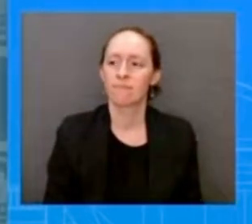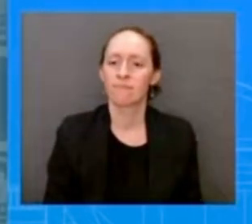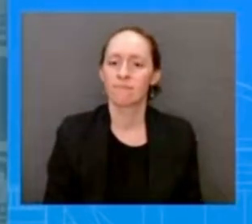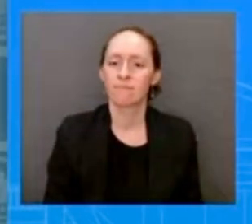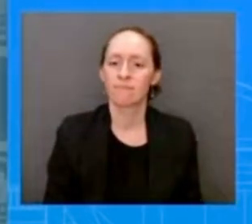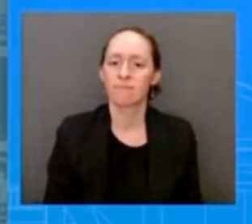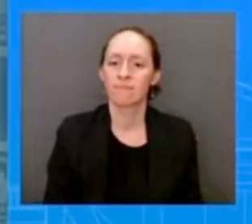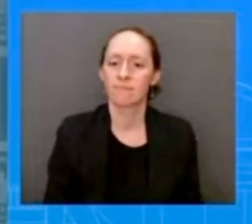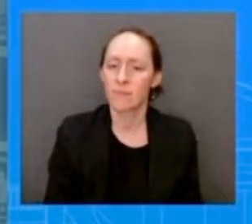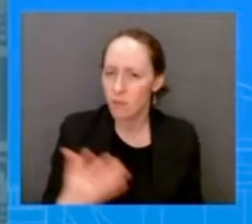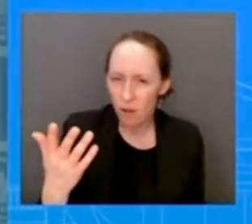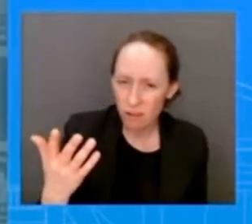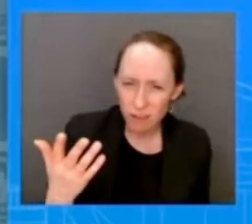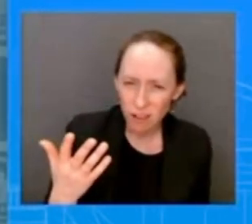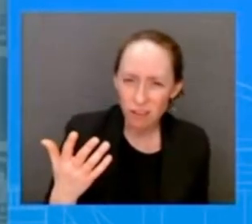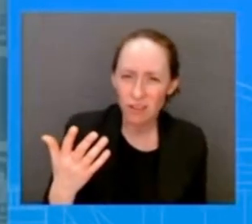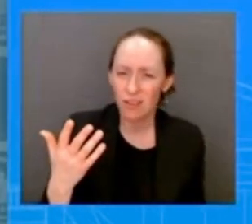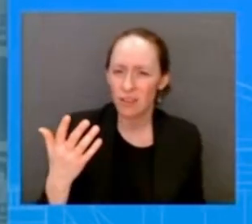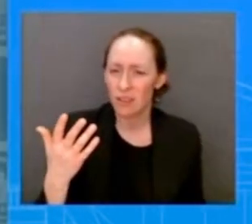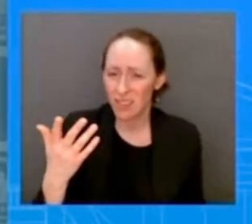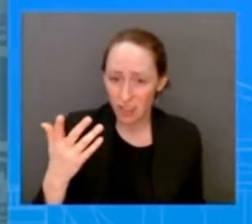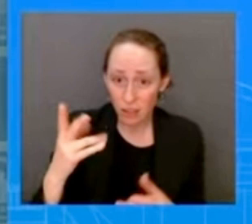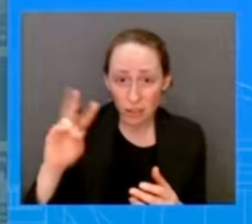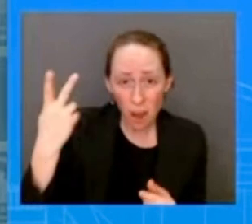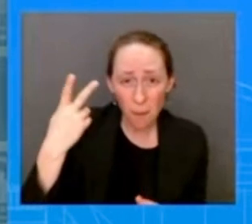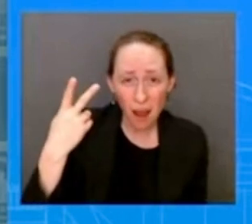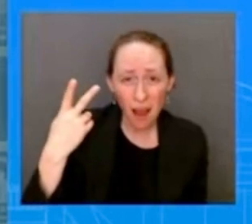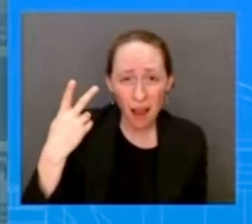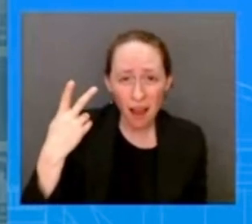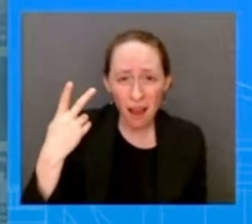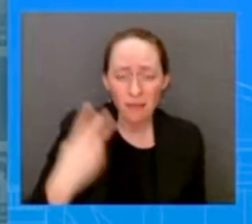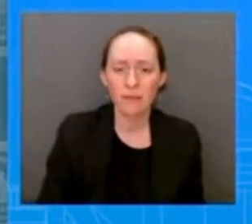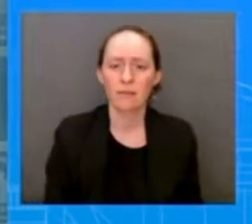out where the president is today, as this is coming. This is